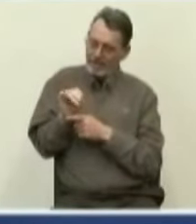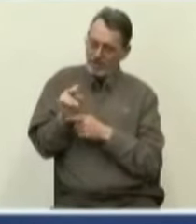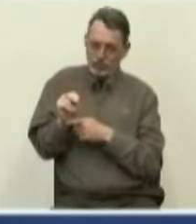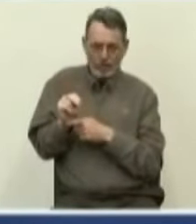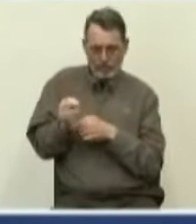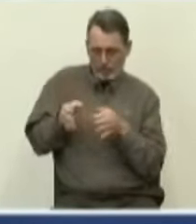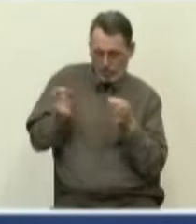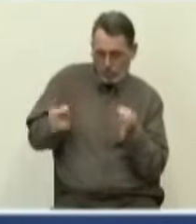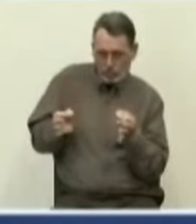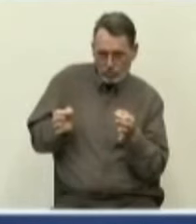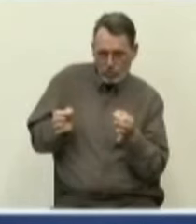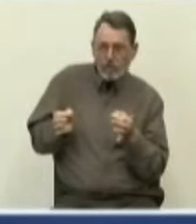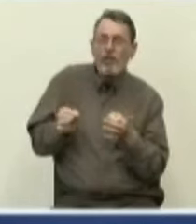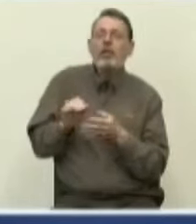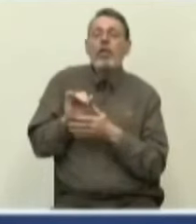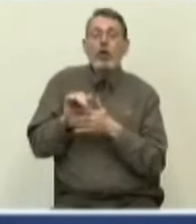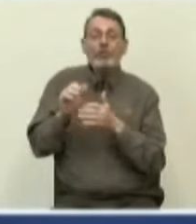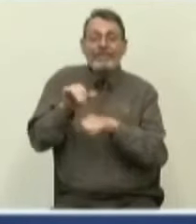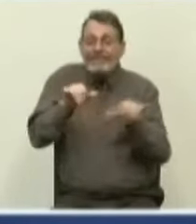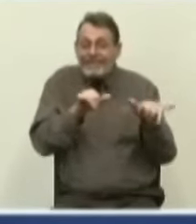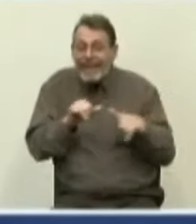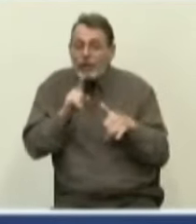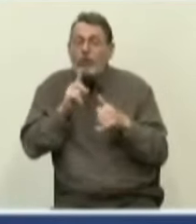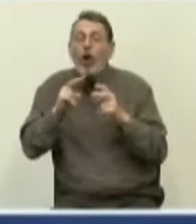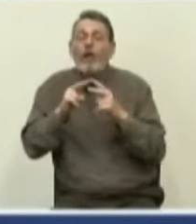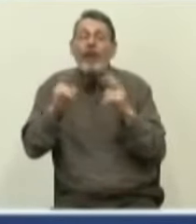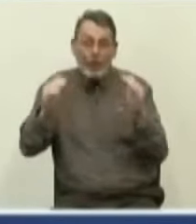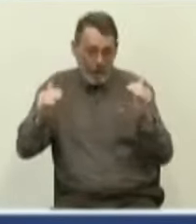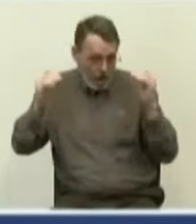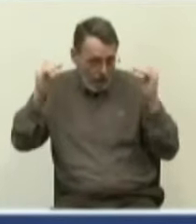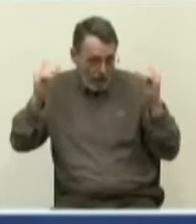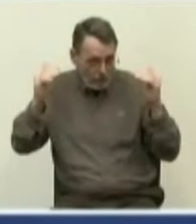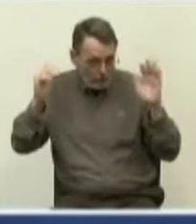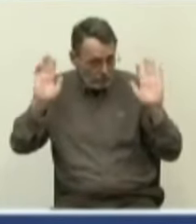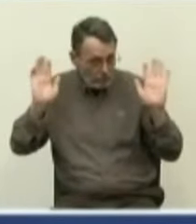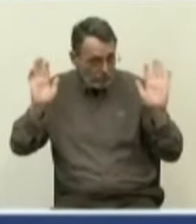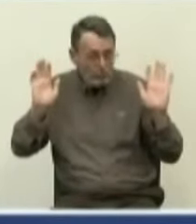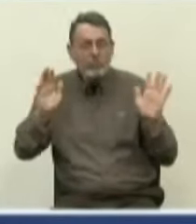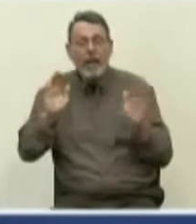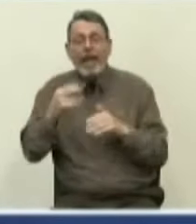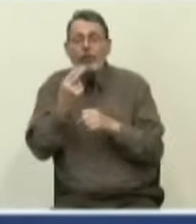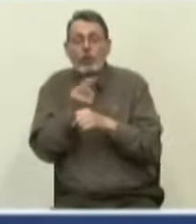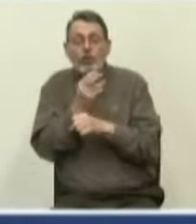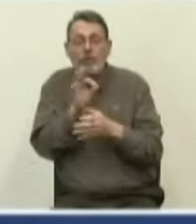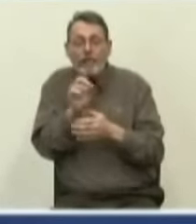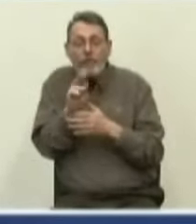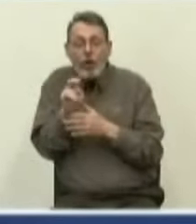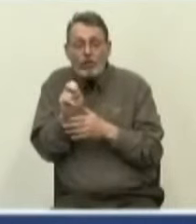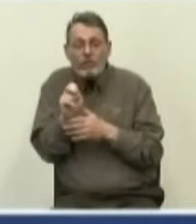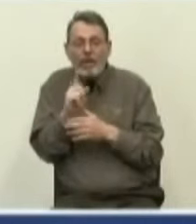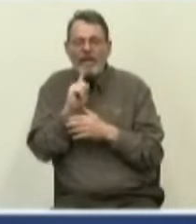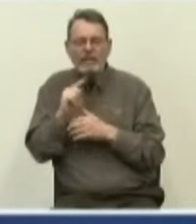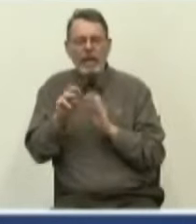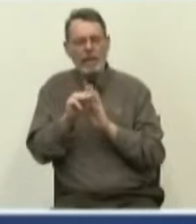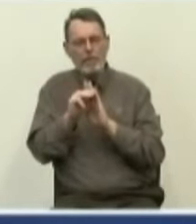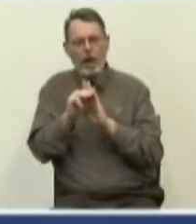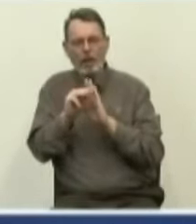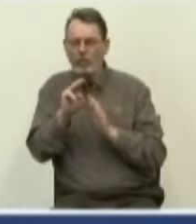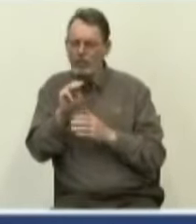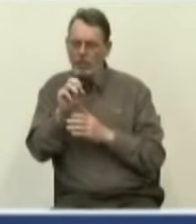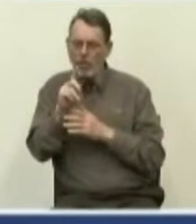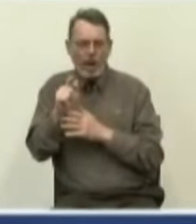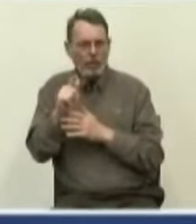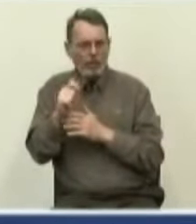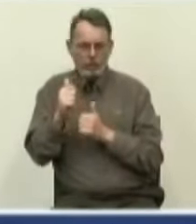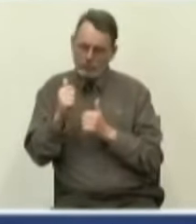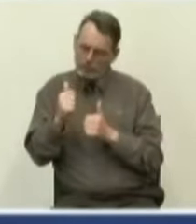are purposefully set very high, and our use of force policy is considered by many to be a model policy. At